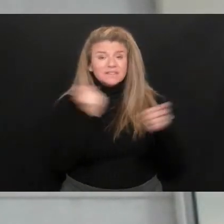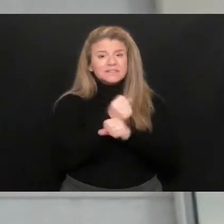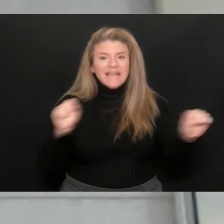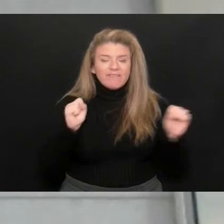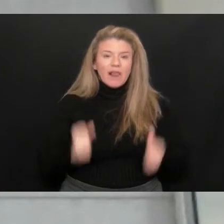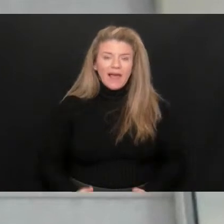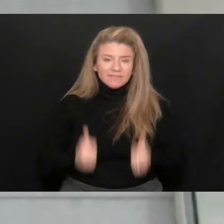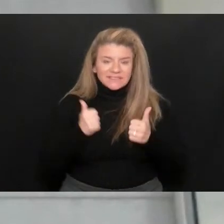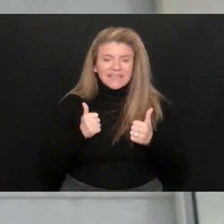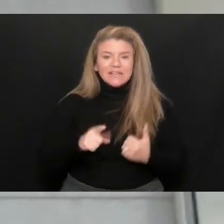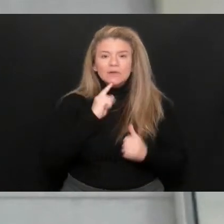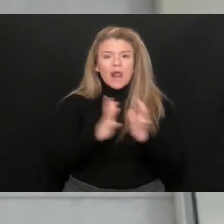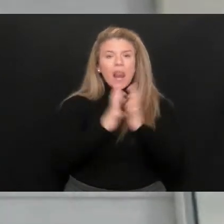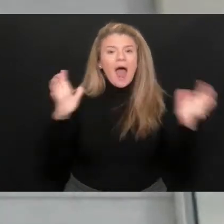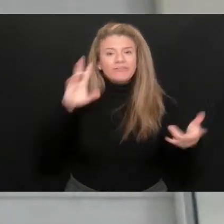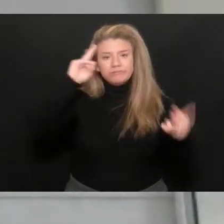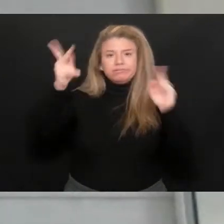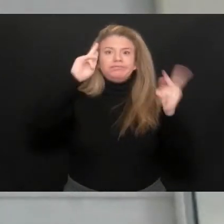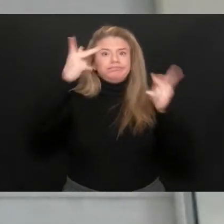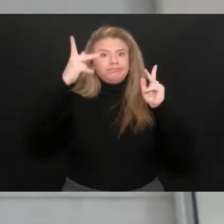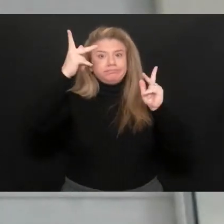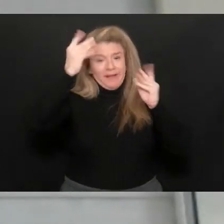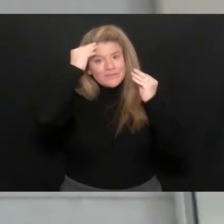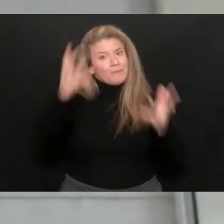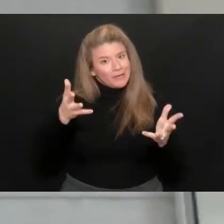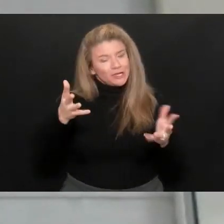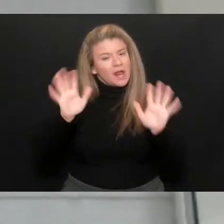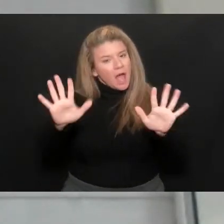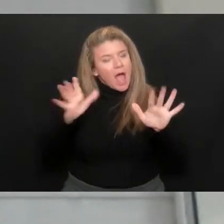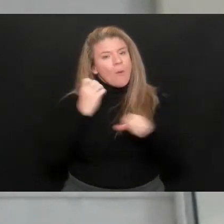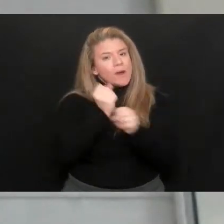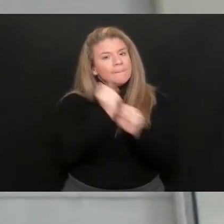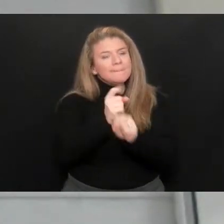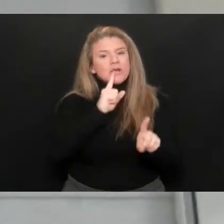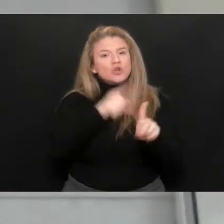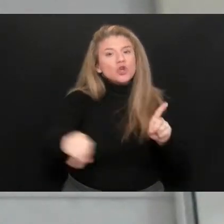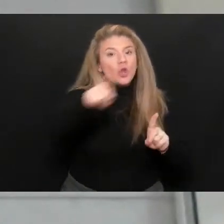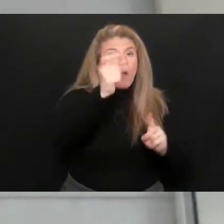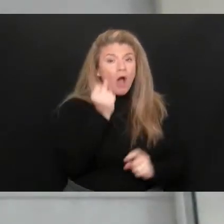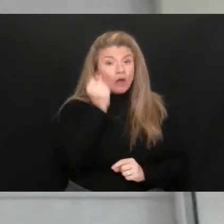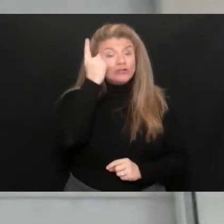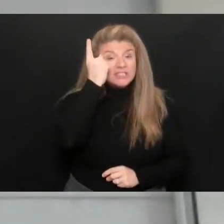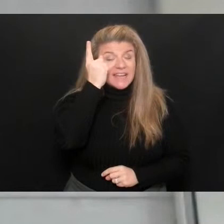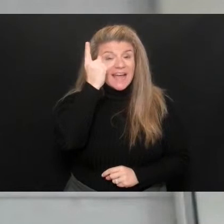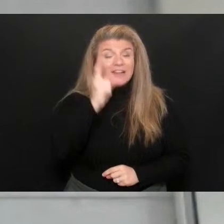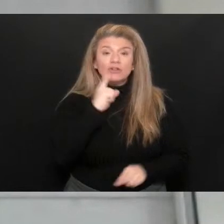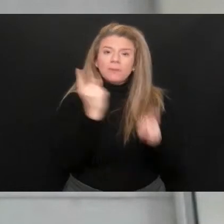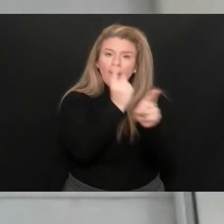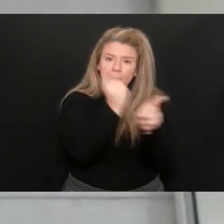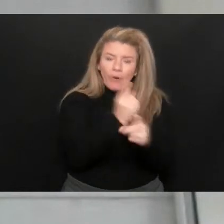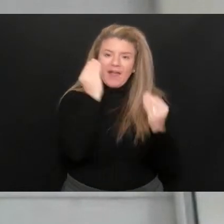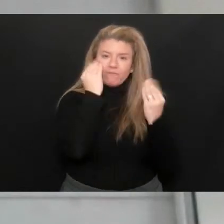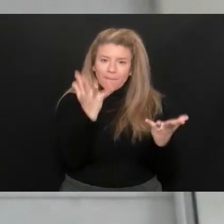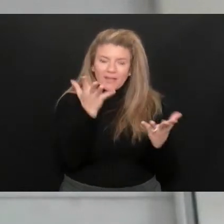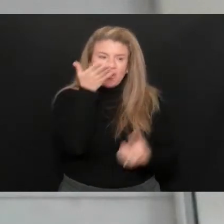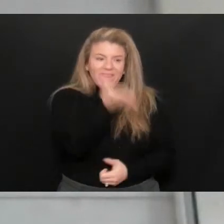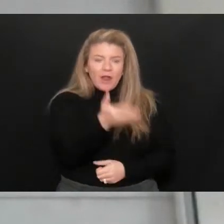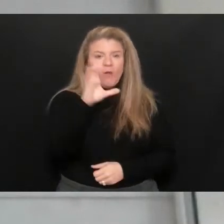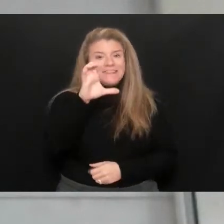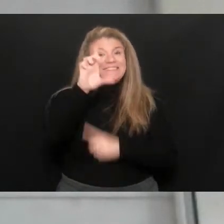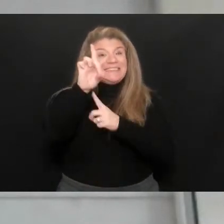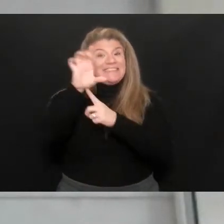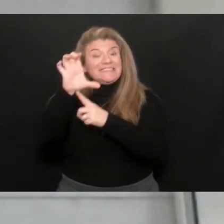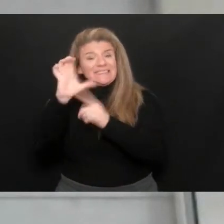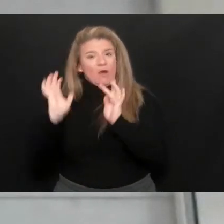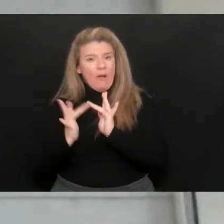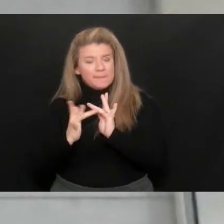lives. There is a lot of misinformation out there, and we do want to make sure that people know that there is proper information out there on the CDC website